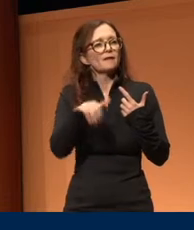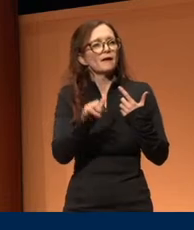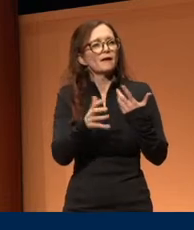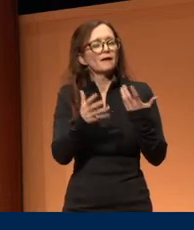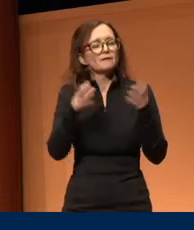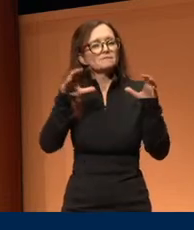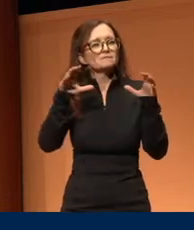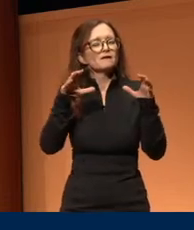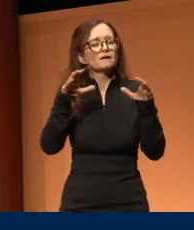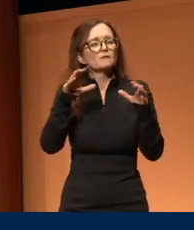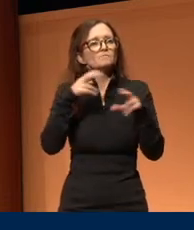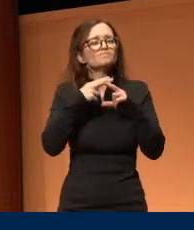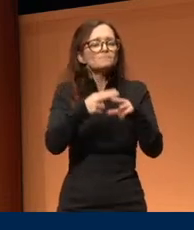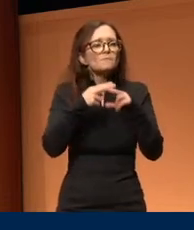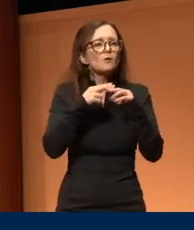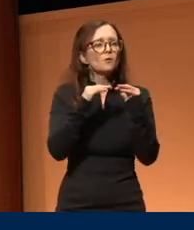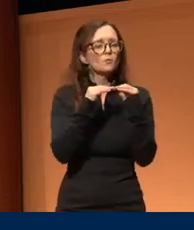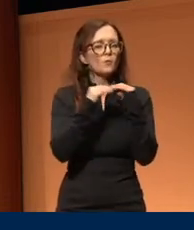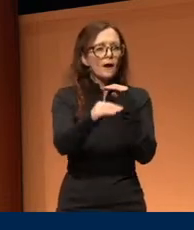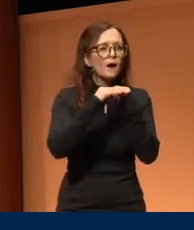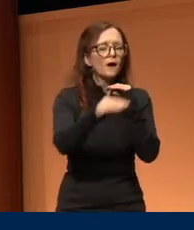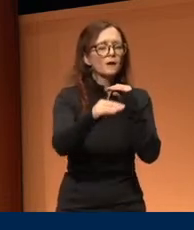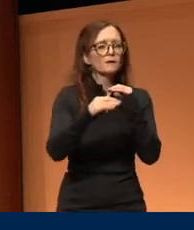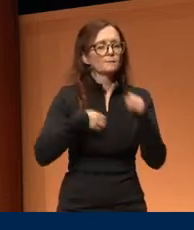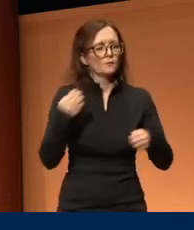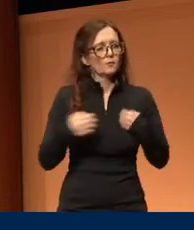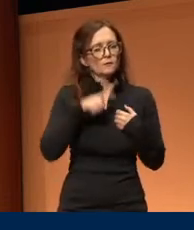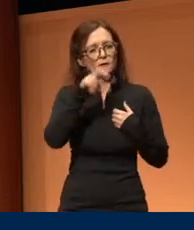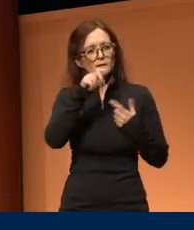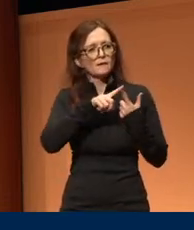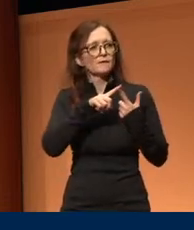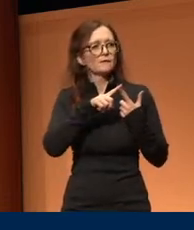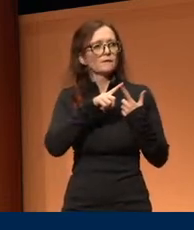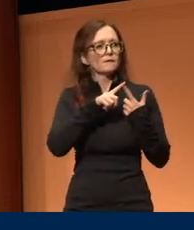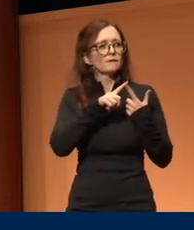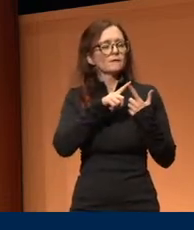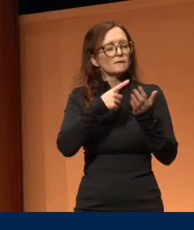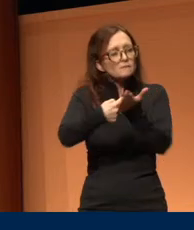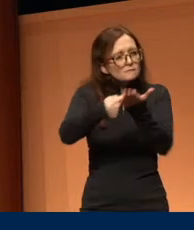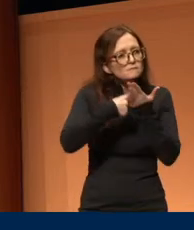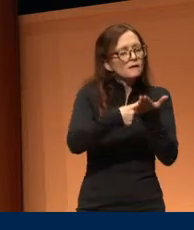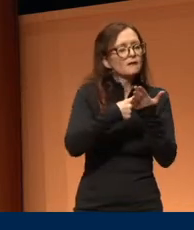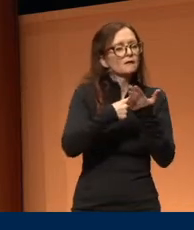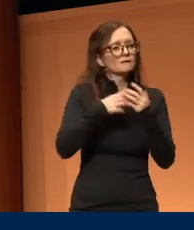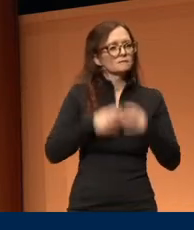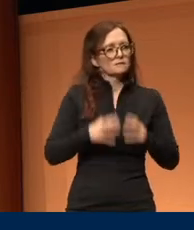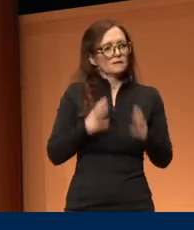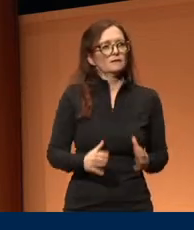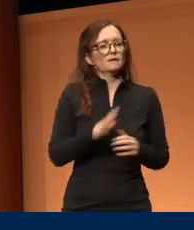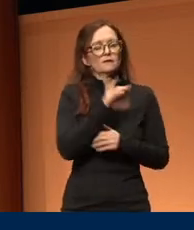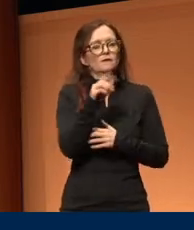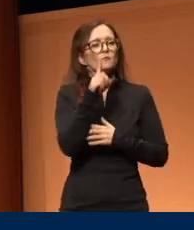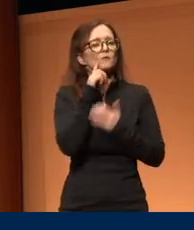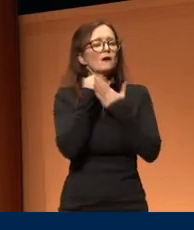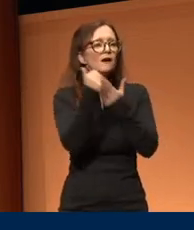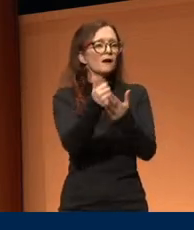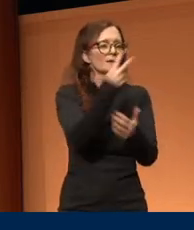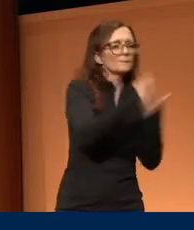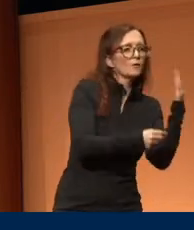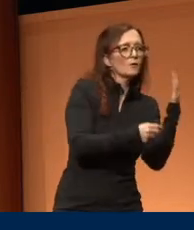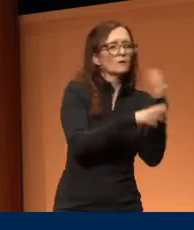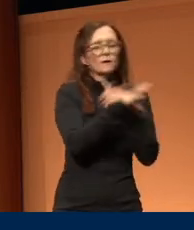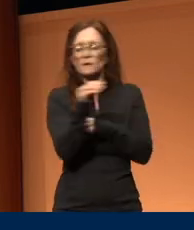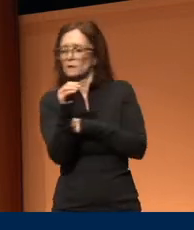centering emotions, love first and foremost, in the way we structure deliberation among citizens so as to enhance both the